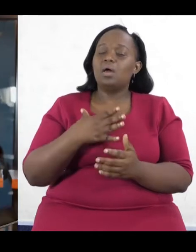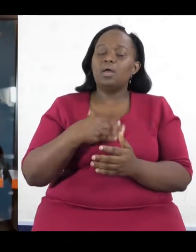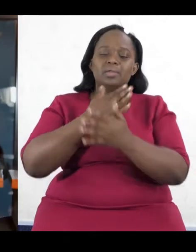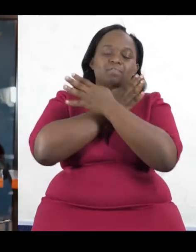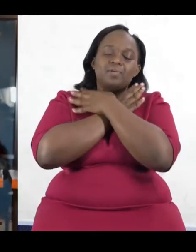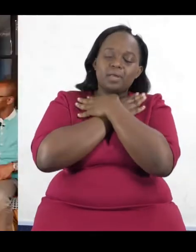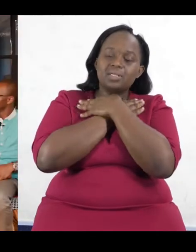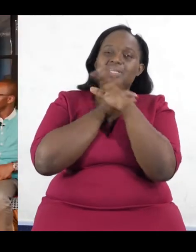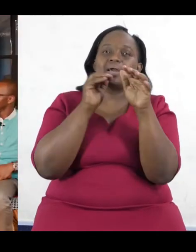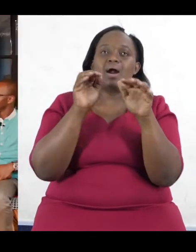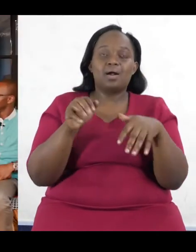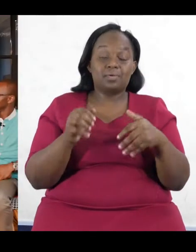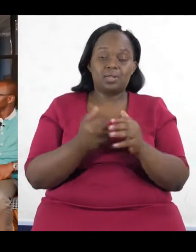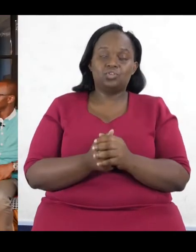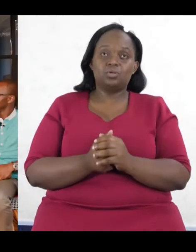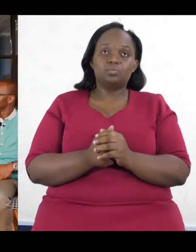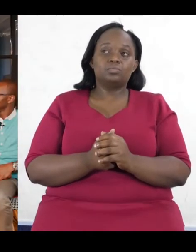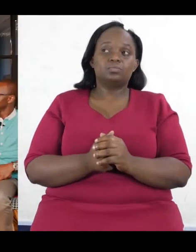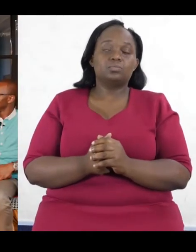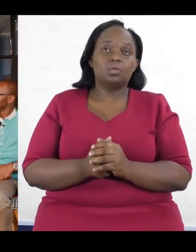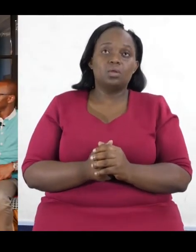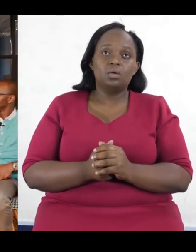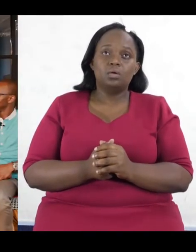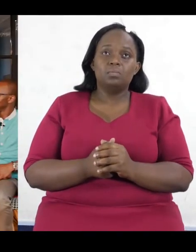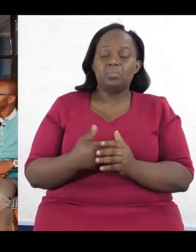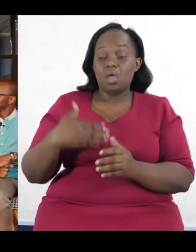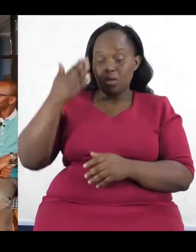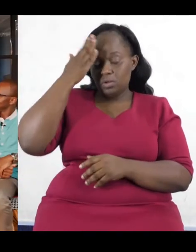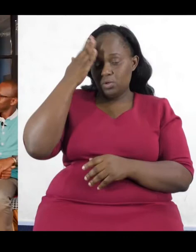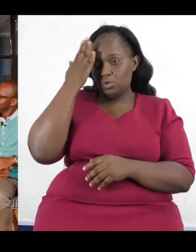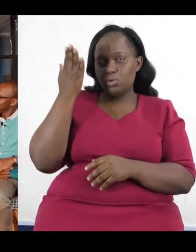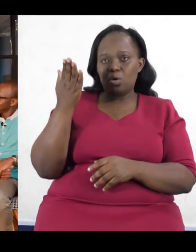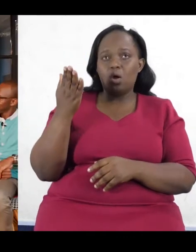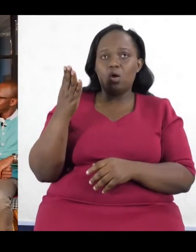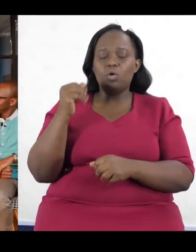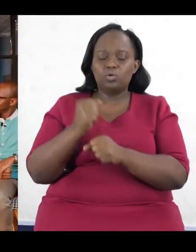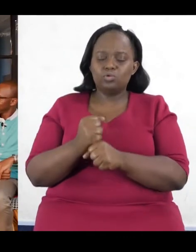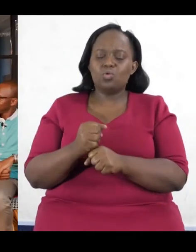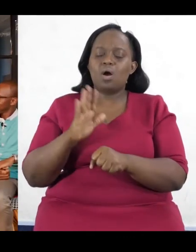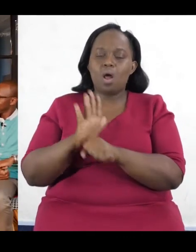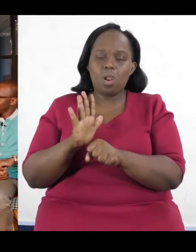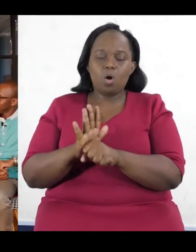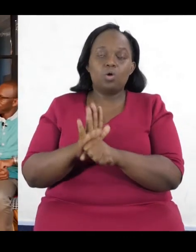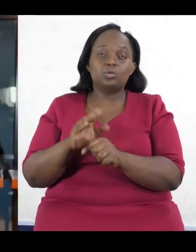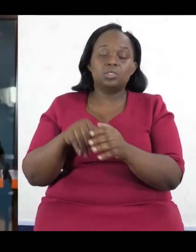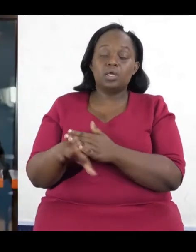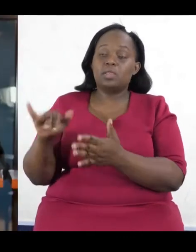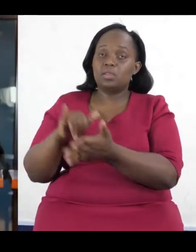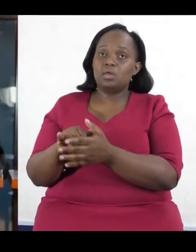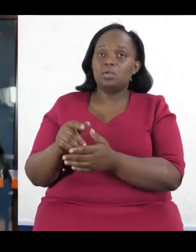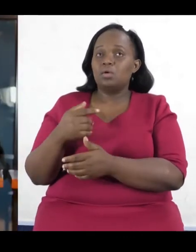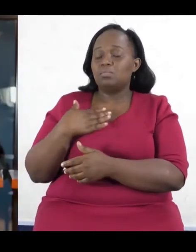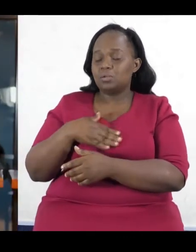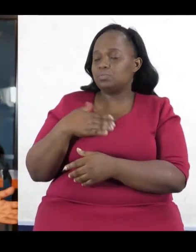friendly agriculture, if we so say. Yeah. So then I know you've done a lot of work around that area. So do you